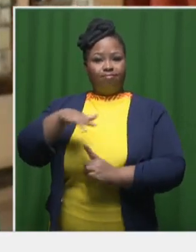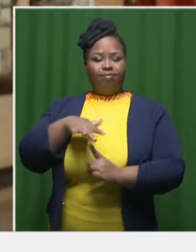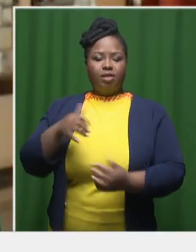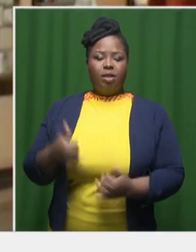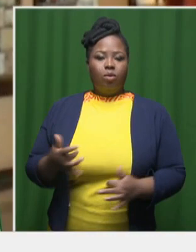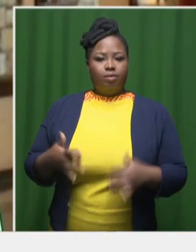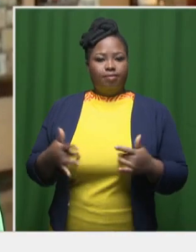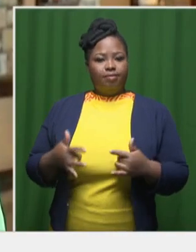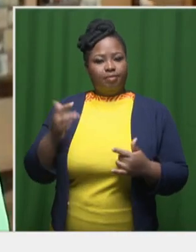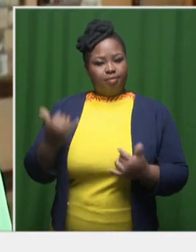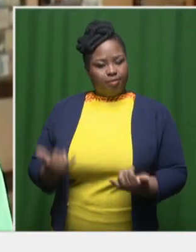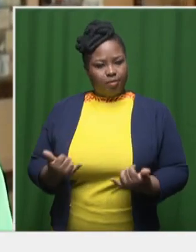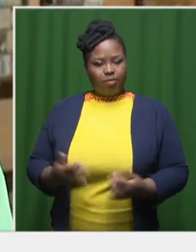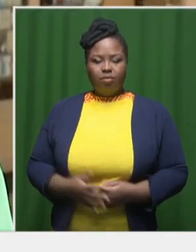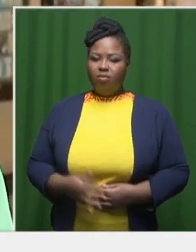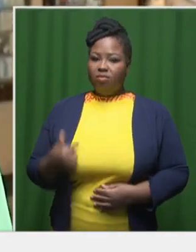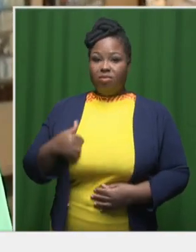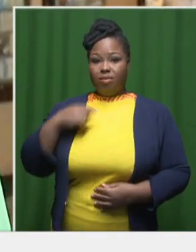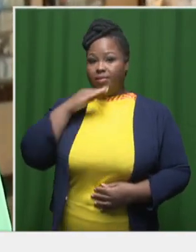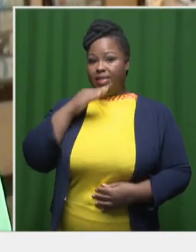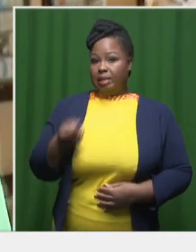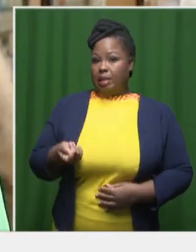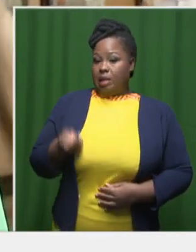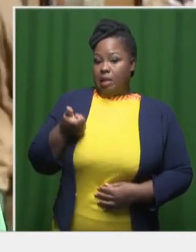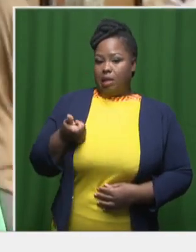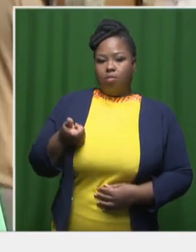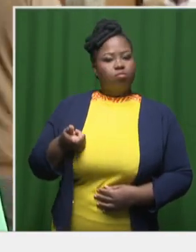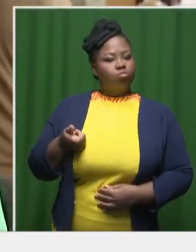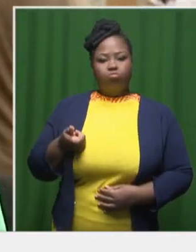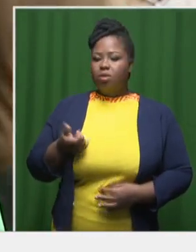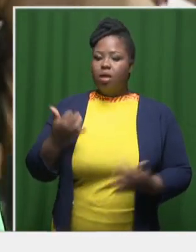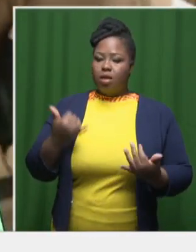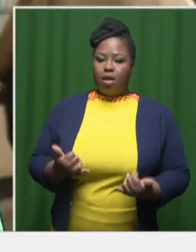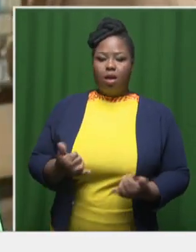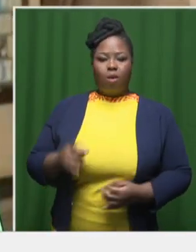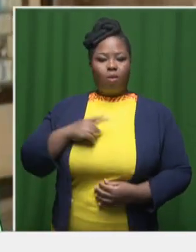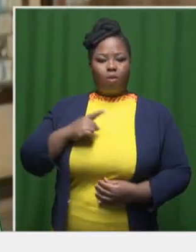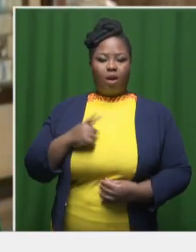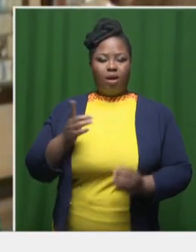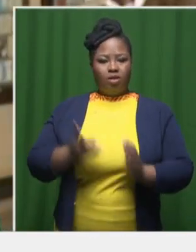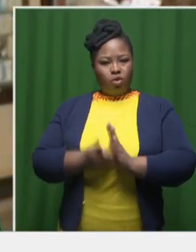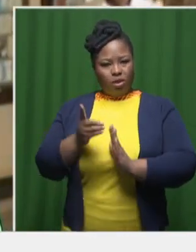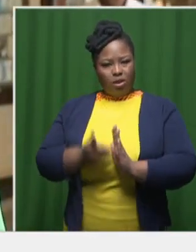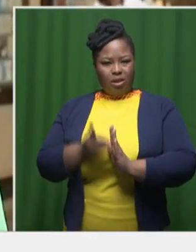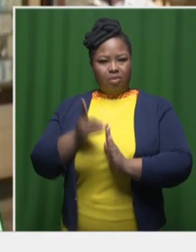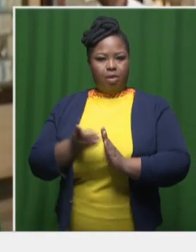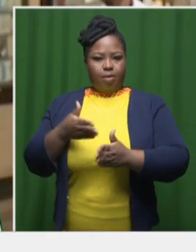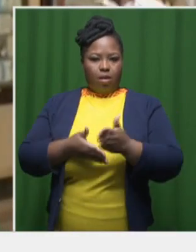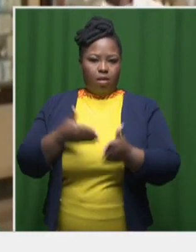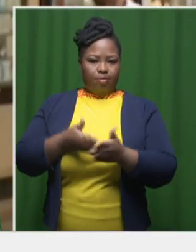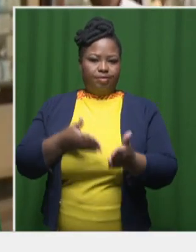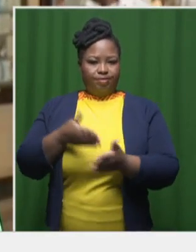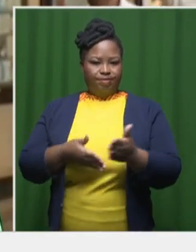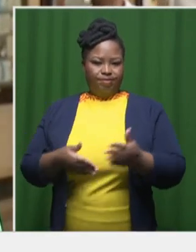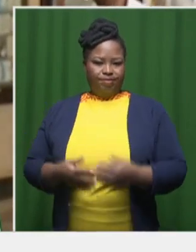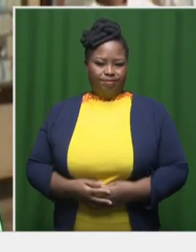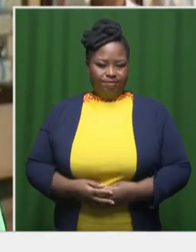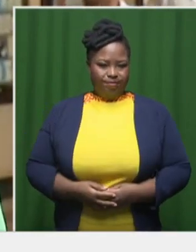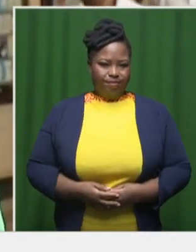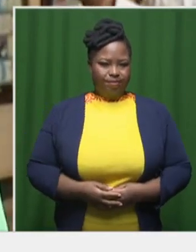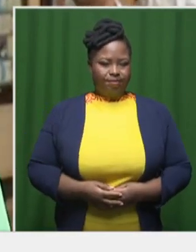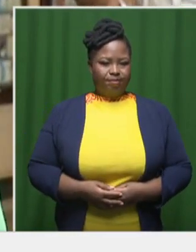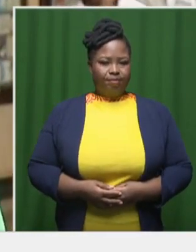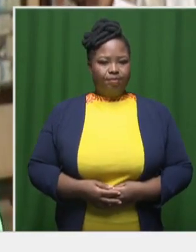the big message. This is no longer a minor event in our lives. It's undermining our development aspirations and undermining development